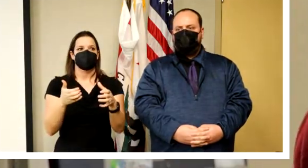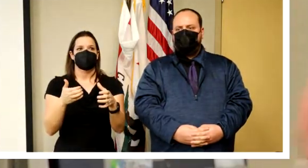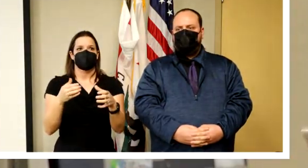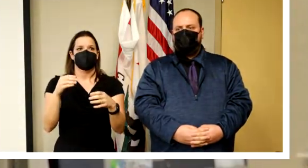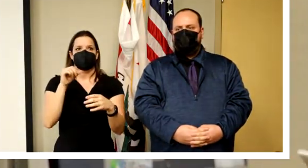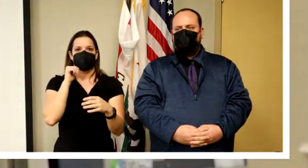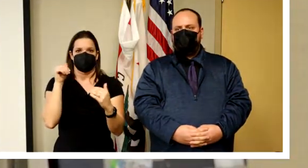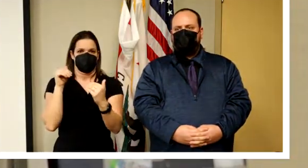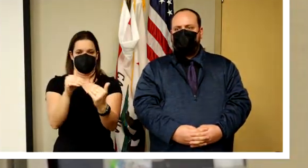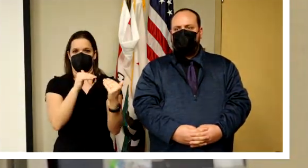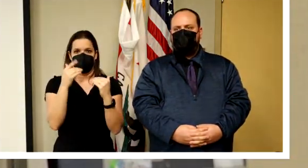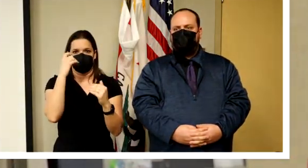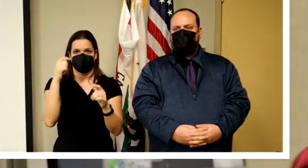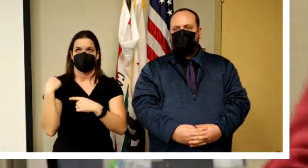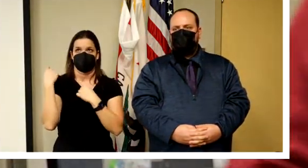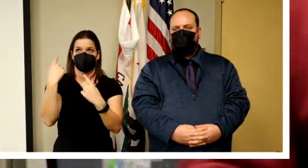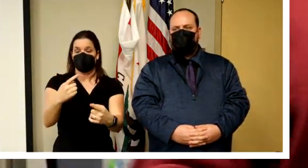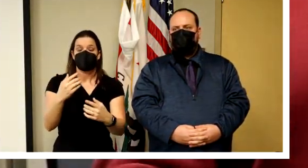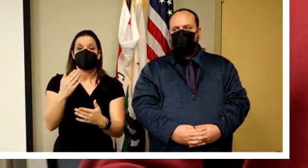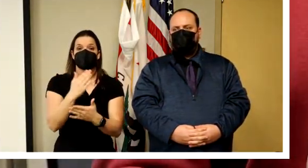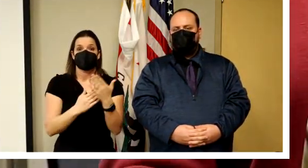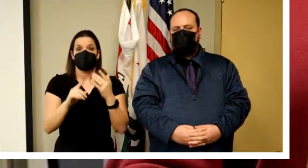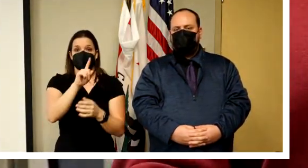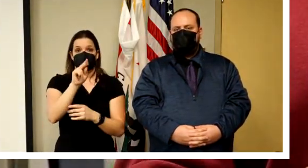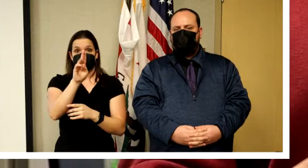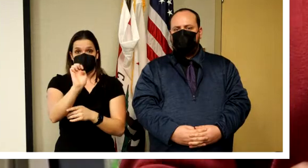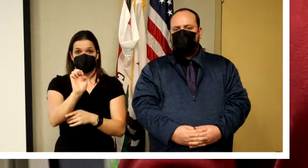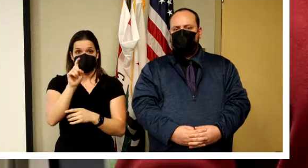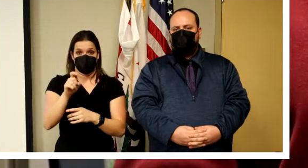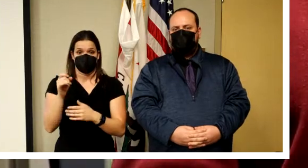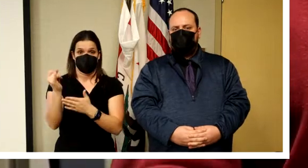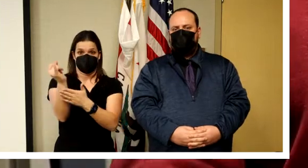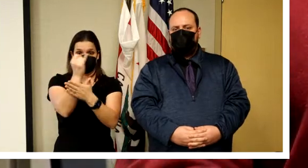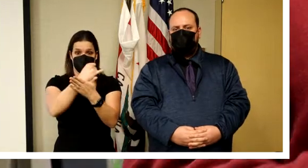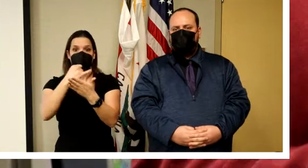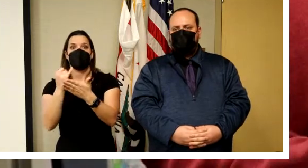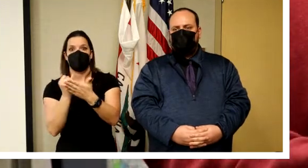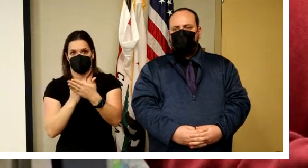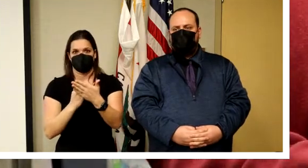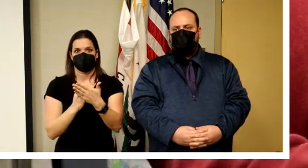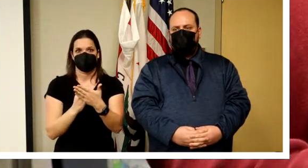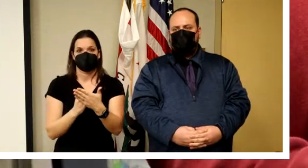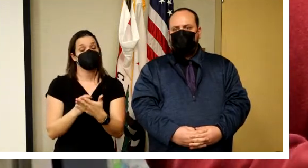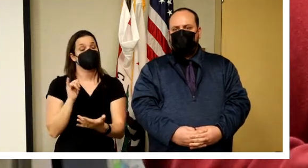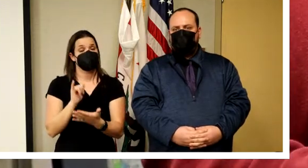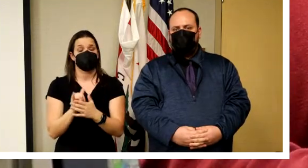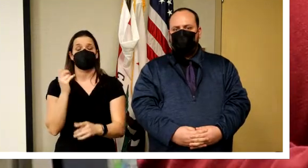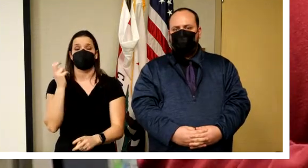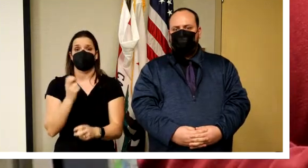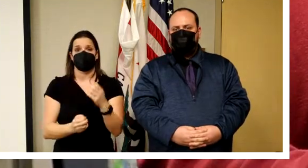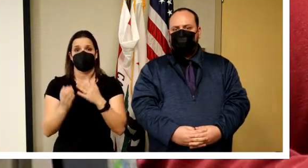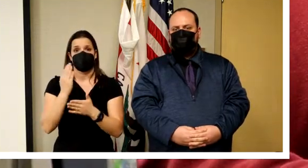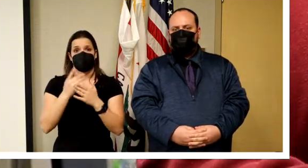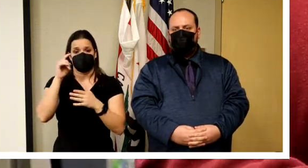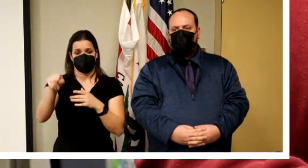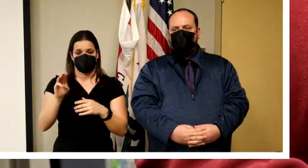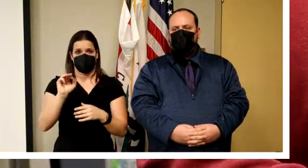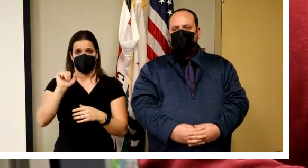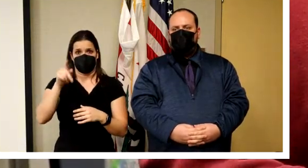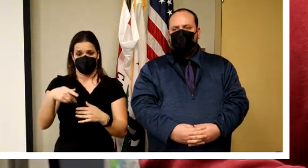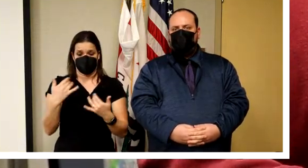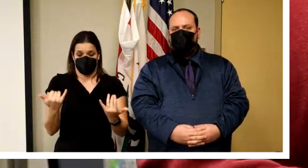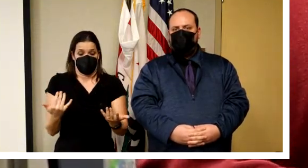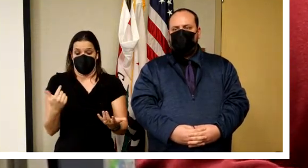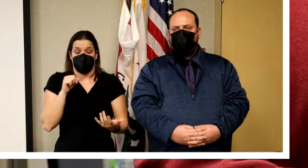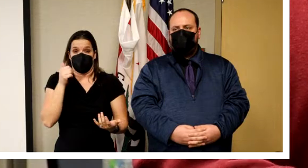inequality, because it's been a while, that some of these zones are going to have to be drawn significantly. So that's the hard part about these existing maps. To be frank, I